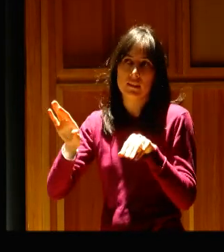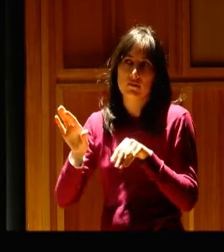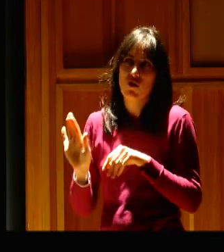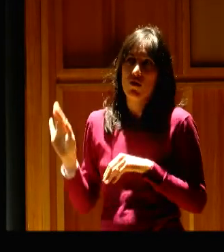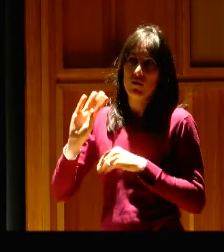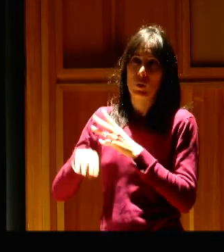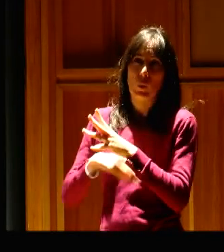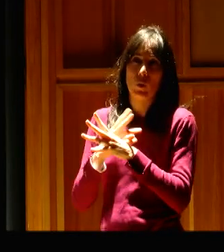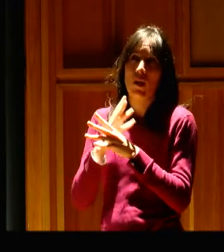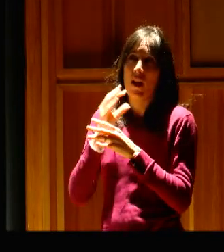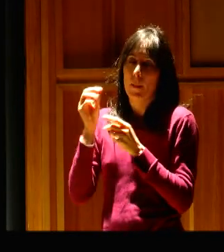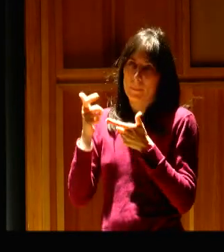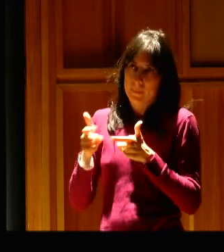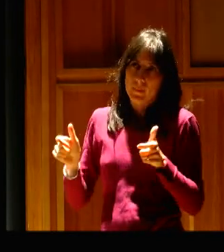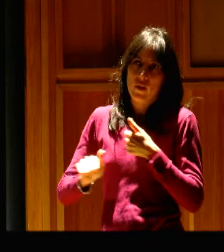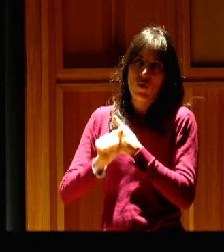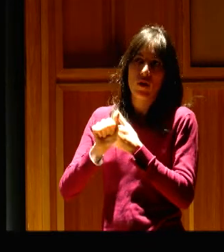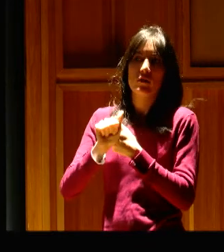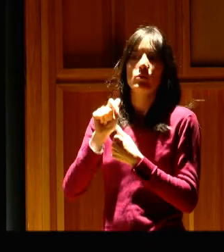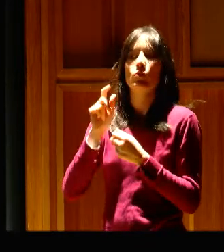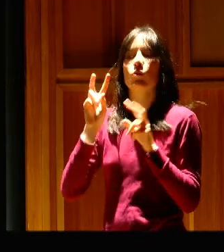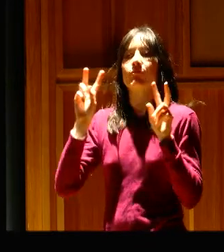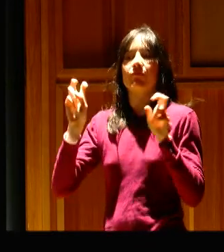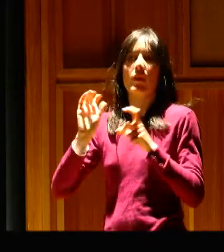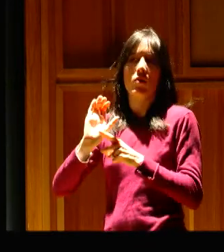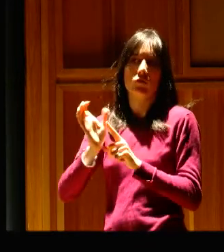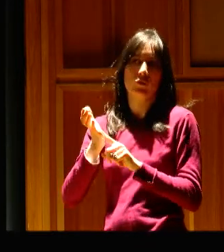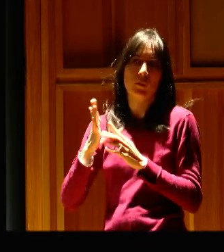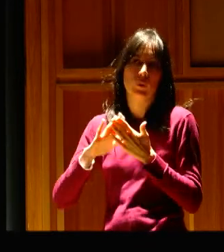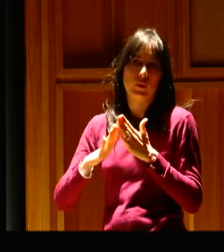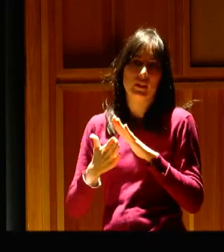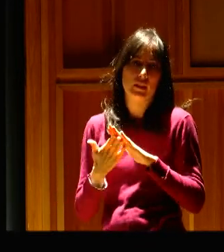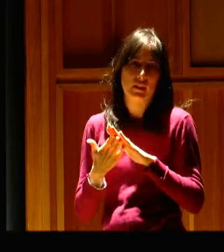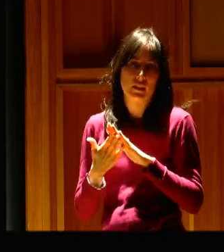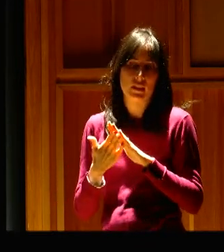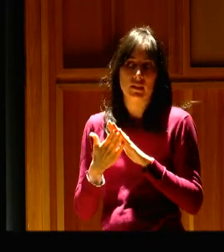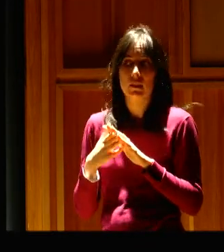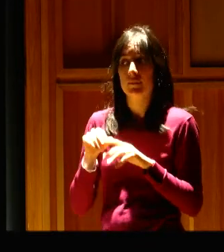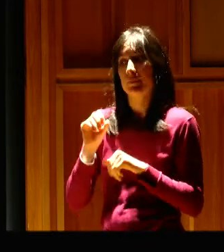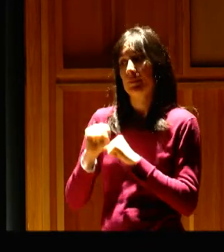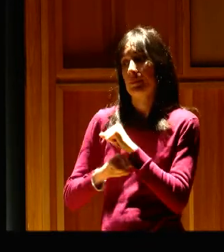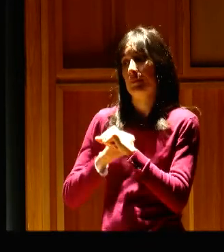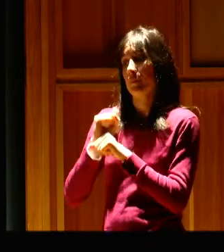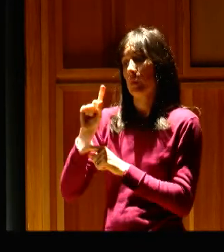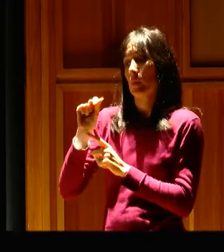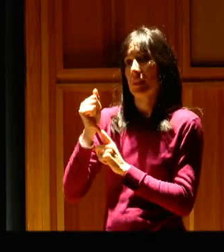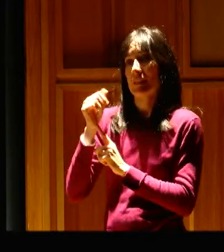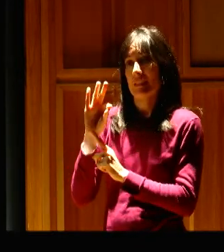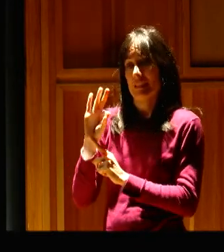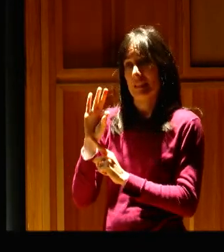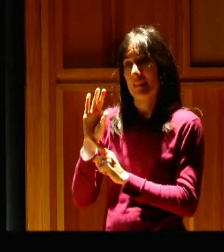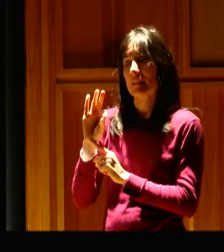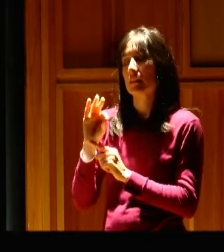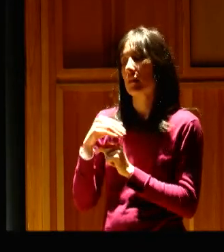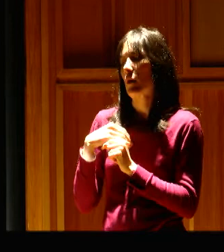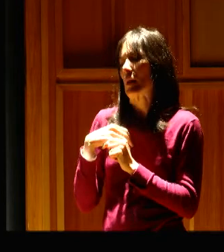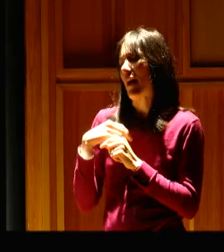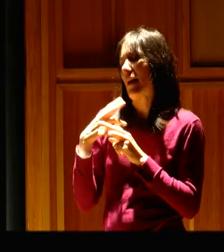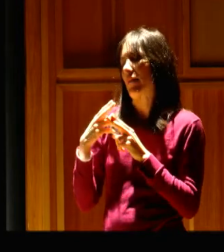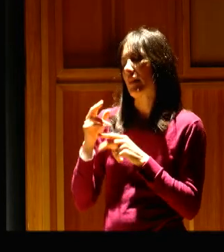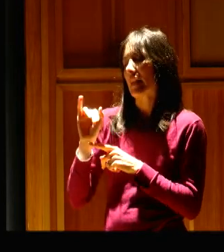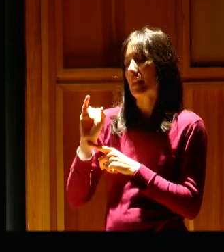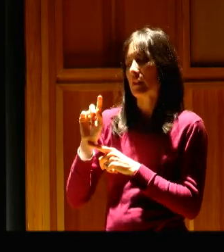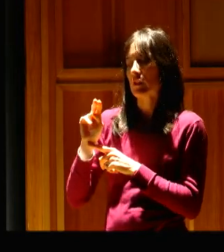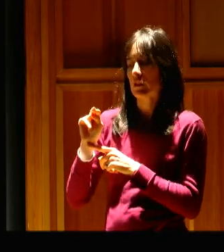to cultural communities. In 2019, the Internally Displaced Center